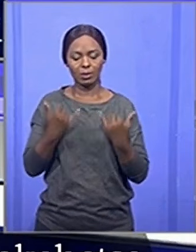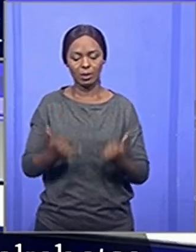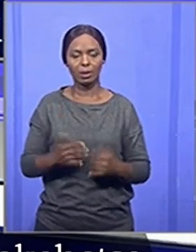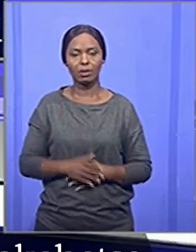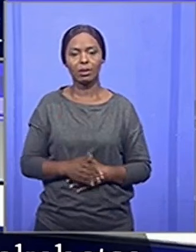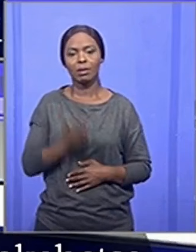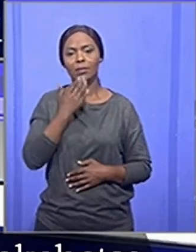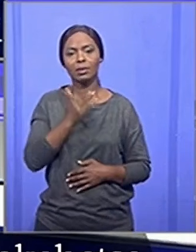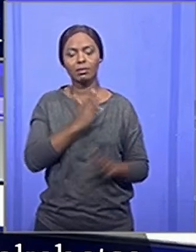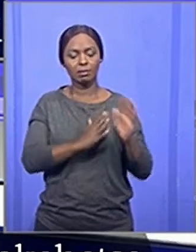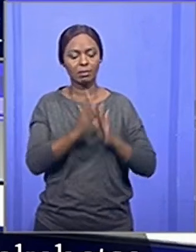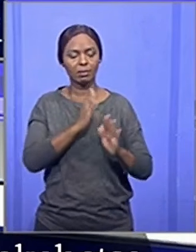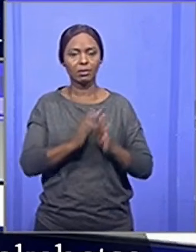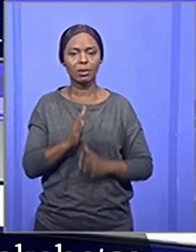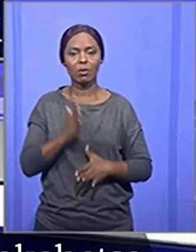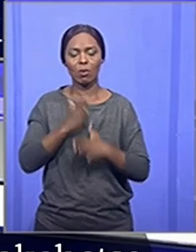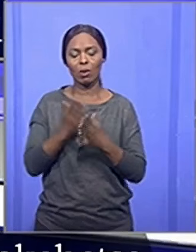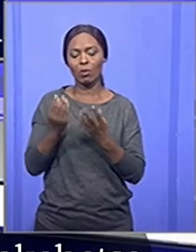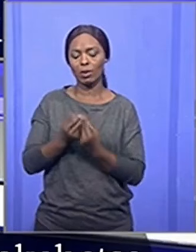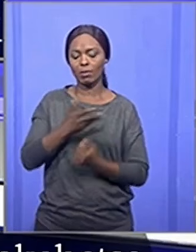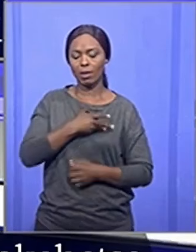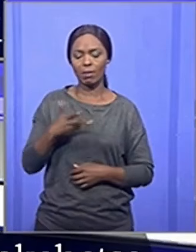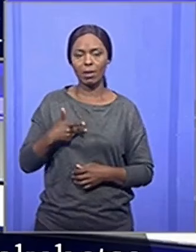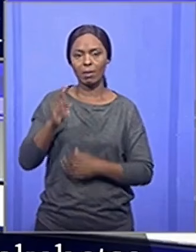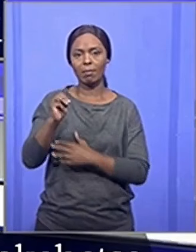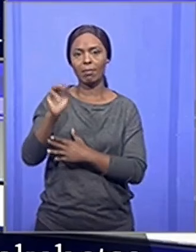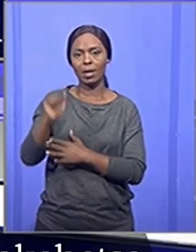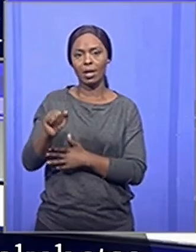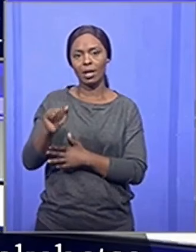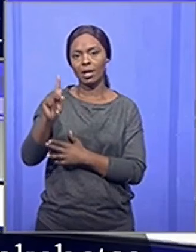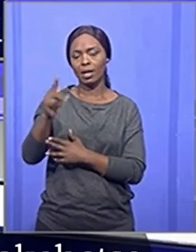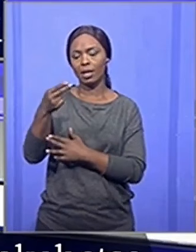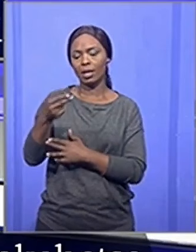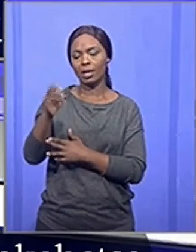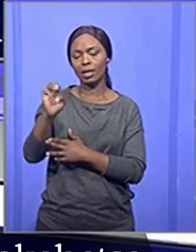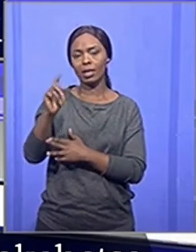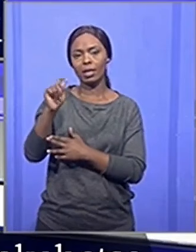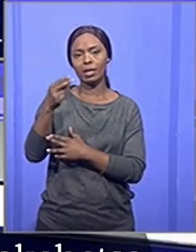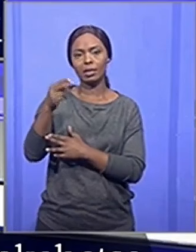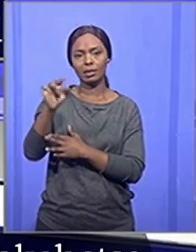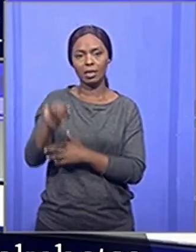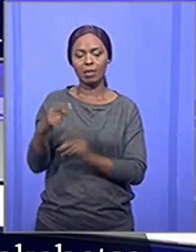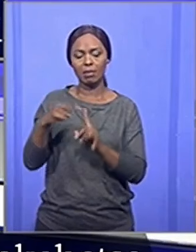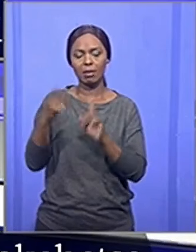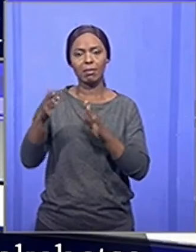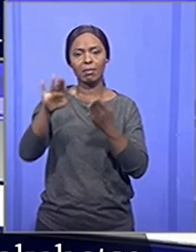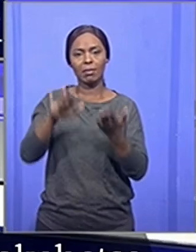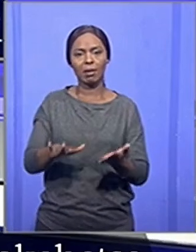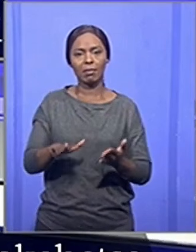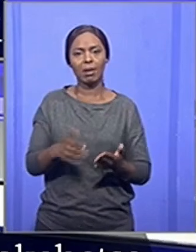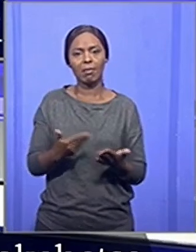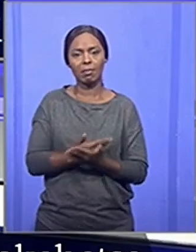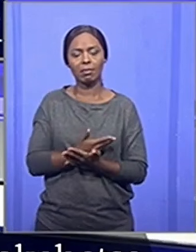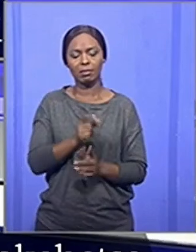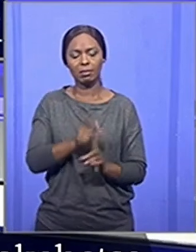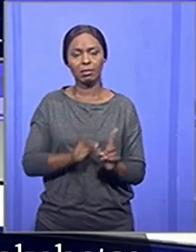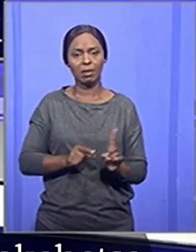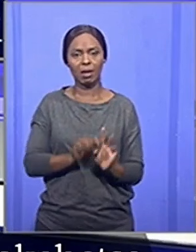A go o sebeditse le mme Makgeta mme ho hlokahala ha hae ho sia tahlelo e kae moifo wa Sesotho.